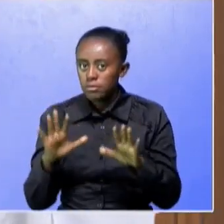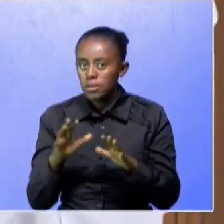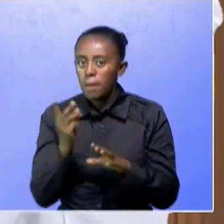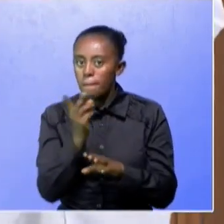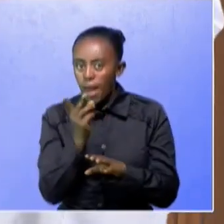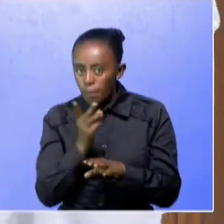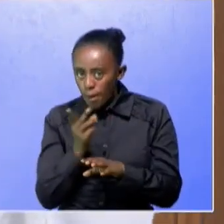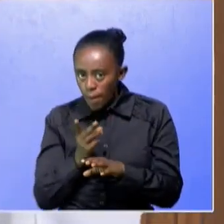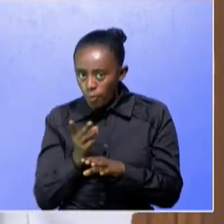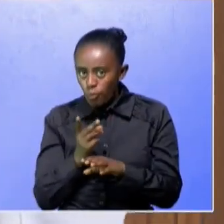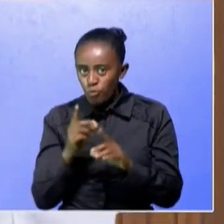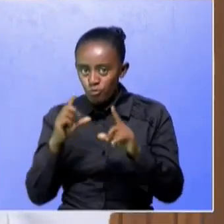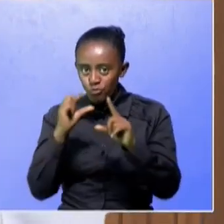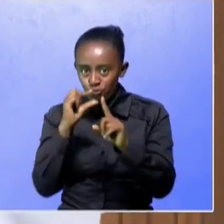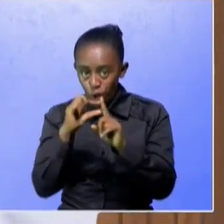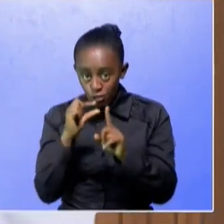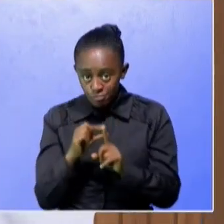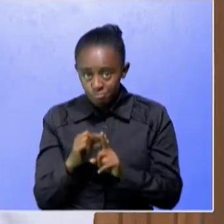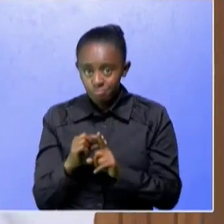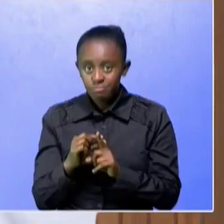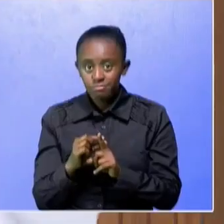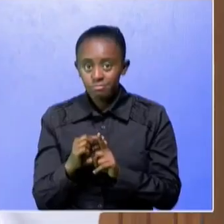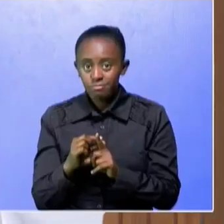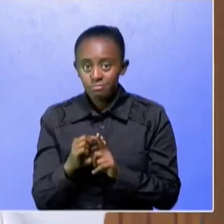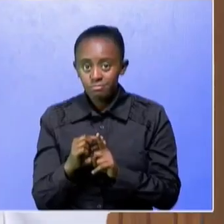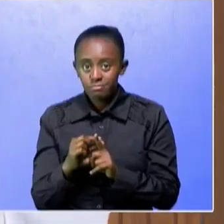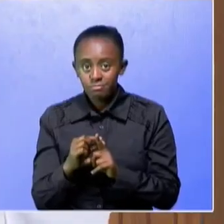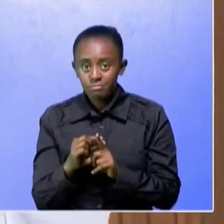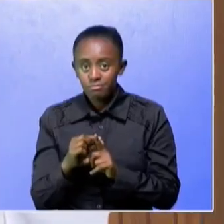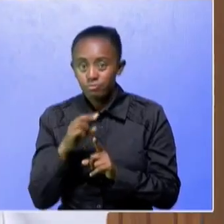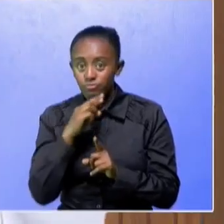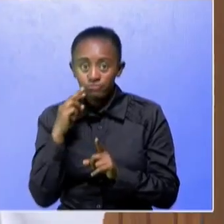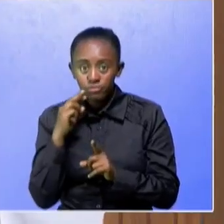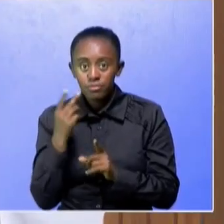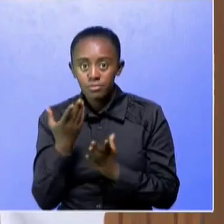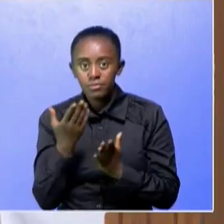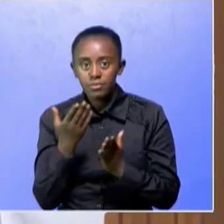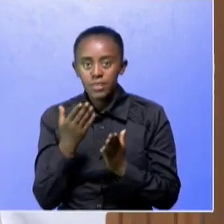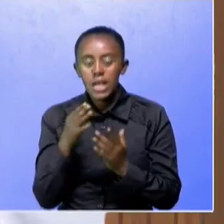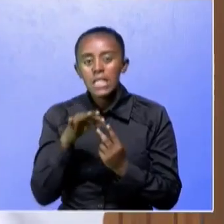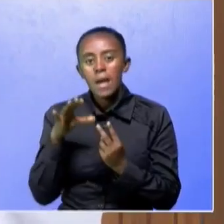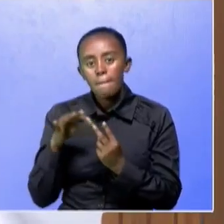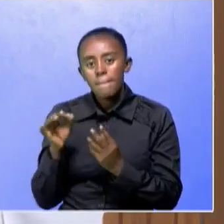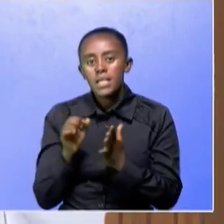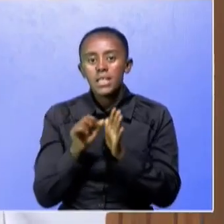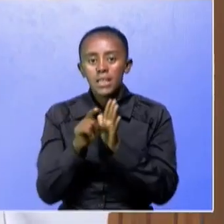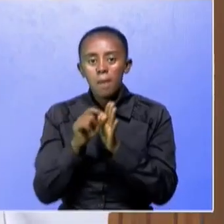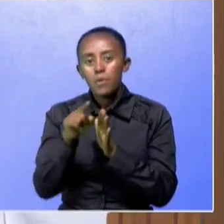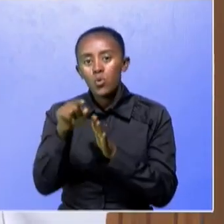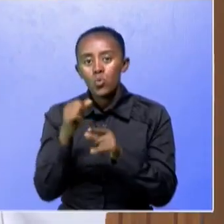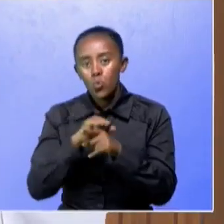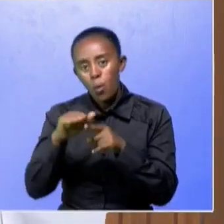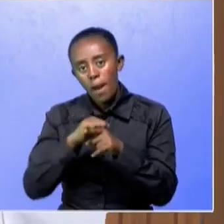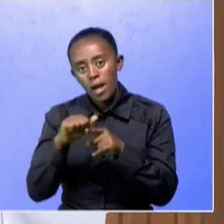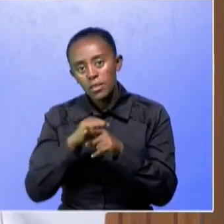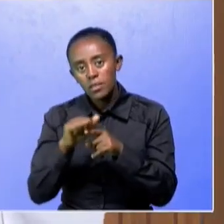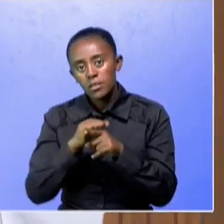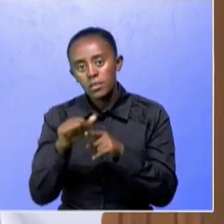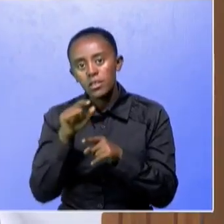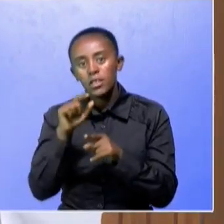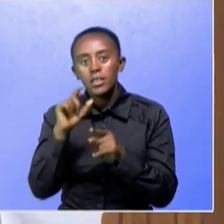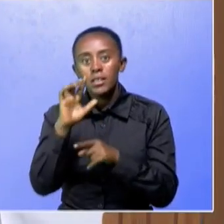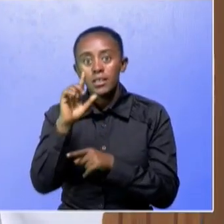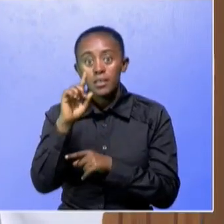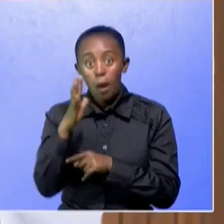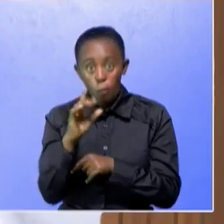of words that I was trying to give you as a sample example in order to practice type 1